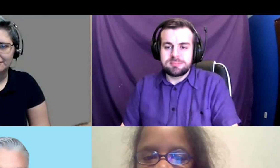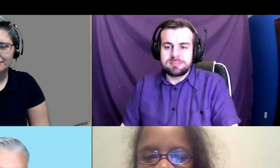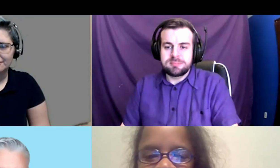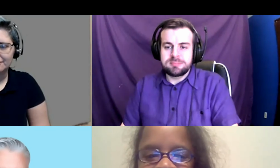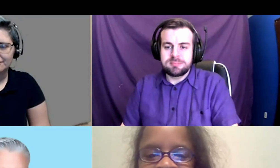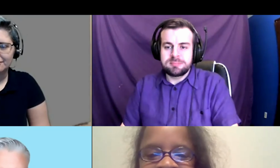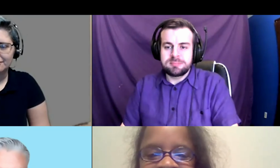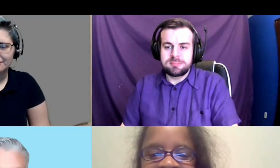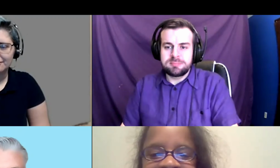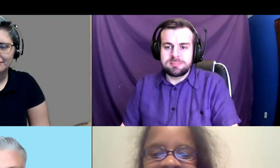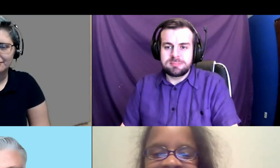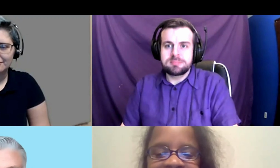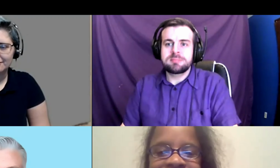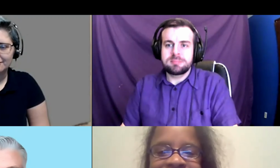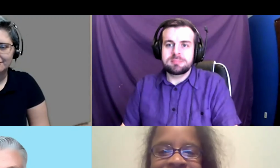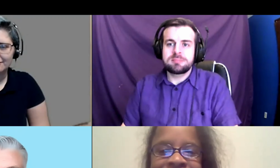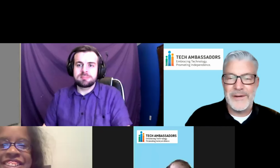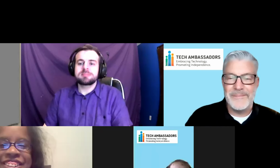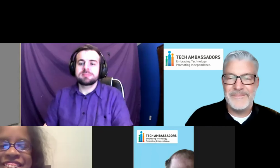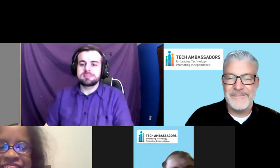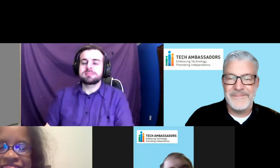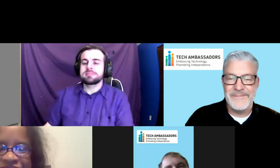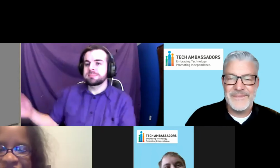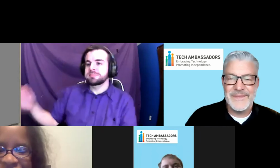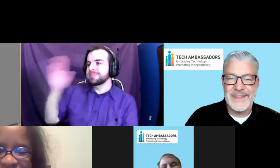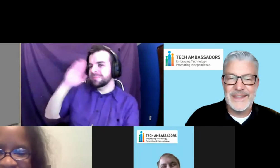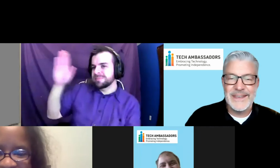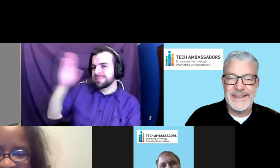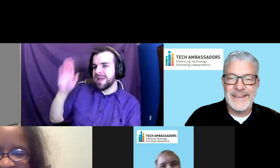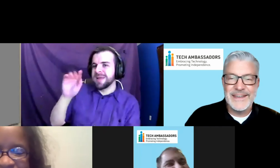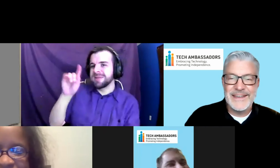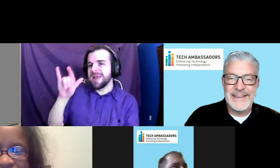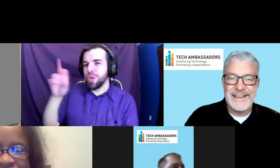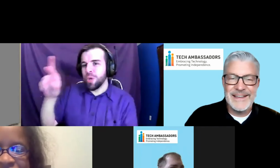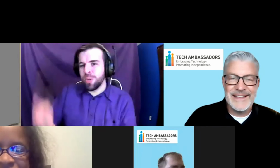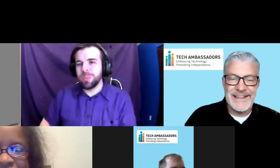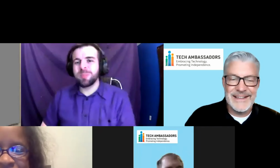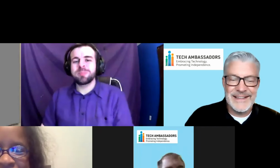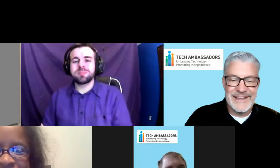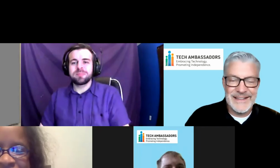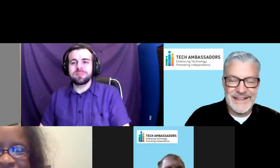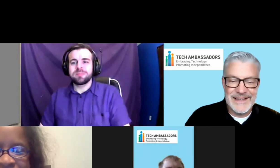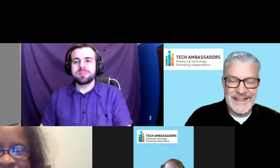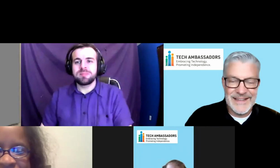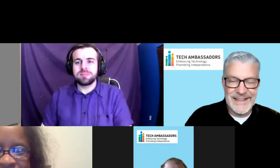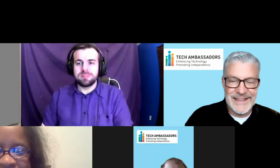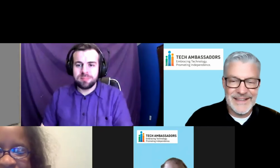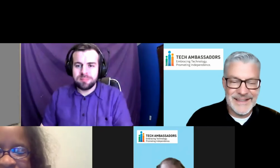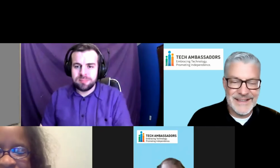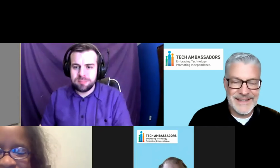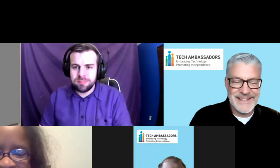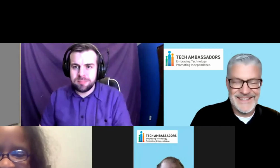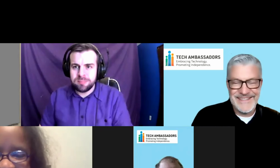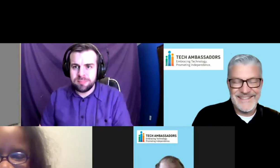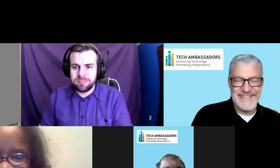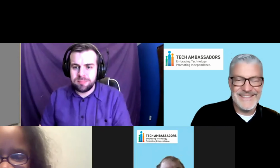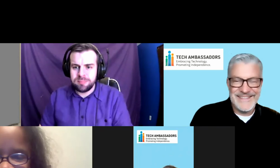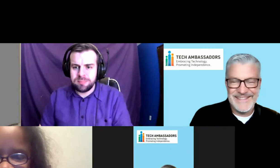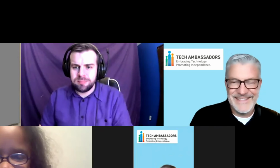It's Hey, Tanner. Marci. Hi, Tanner, Tanner. welcome. It's one of my other Tech Ambassador